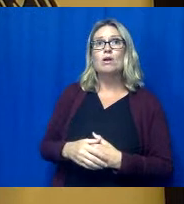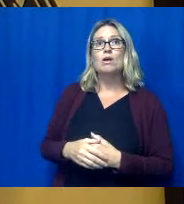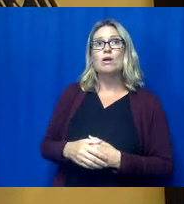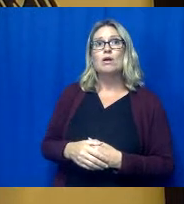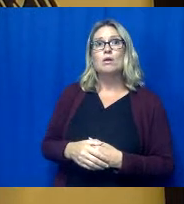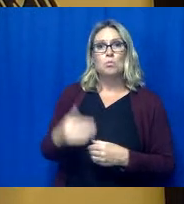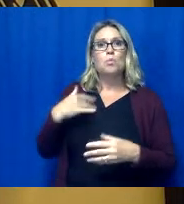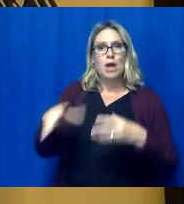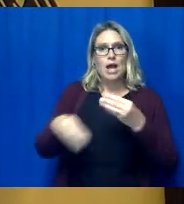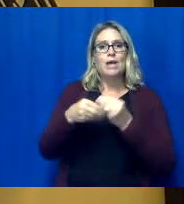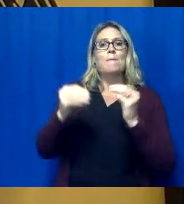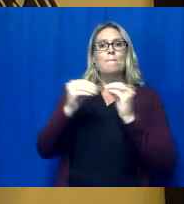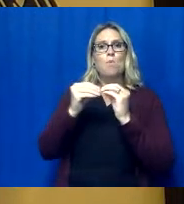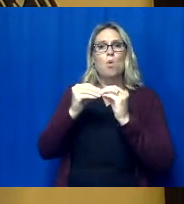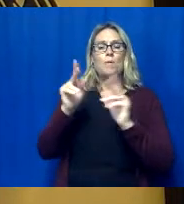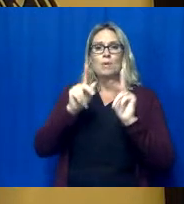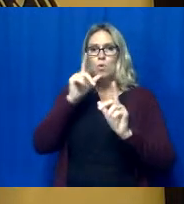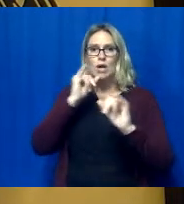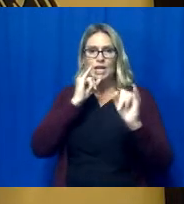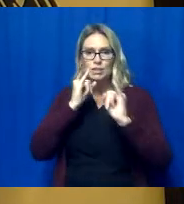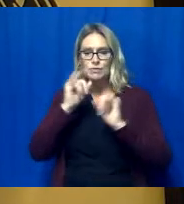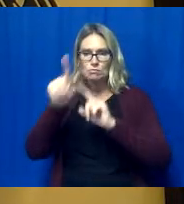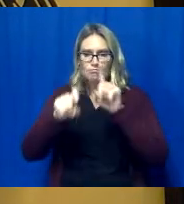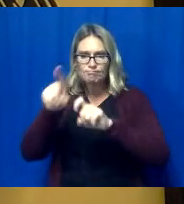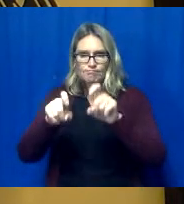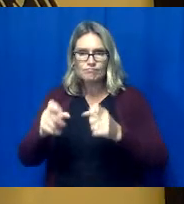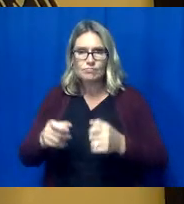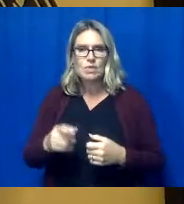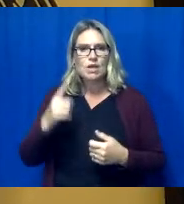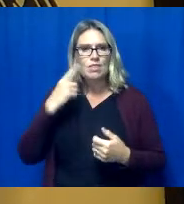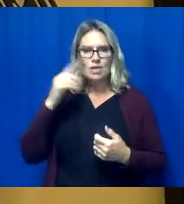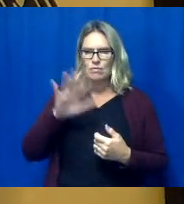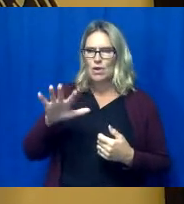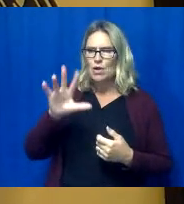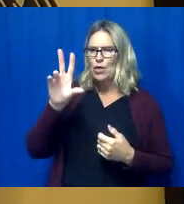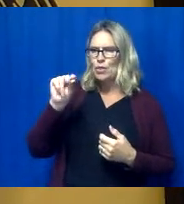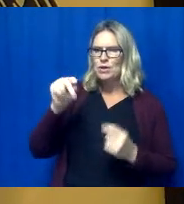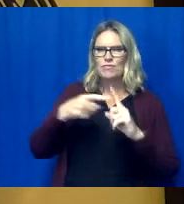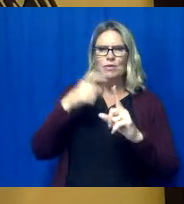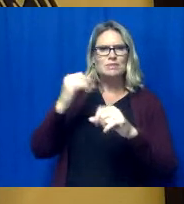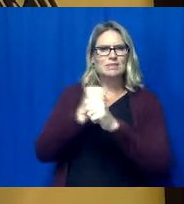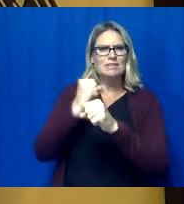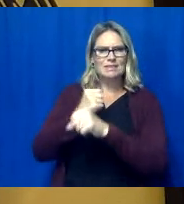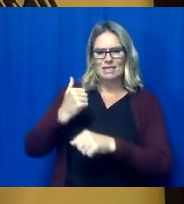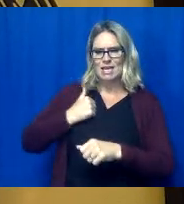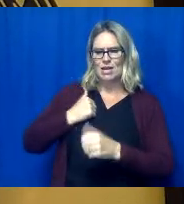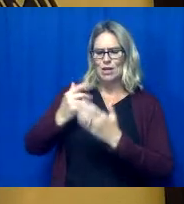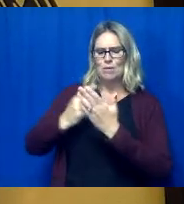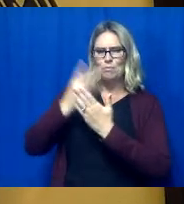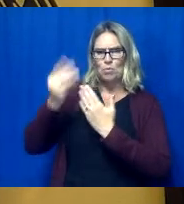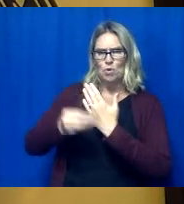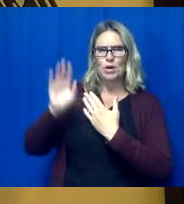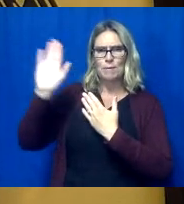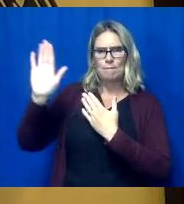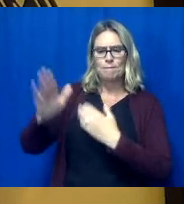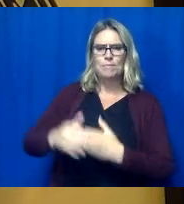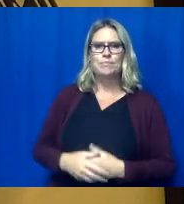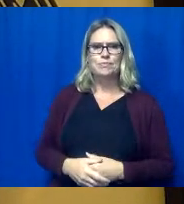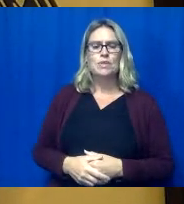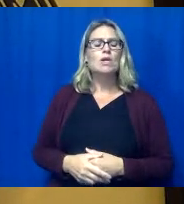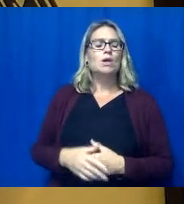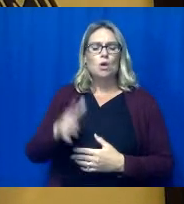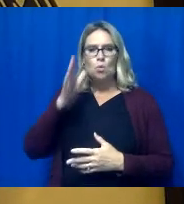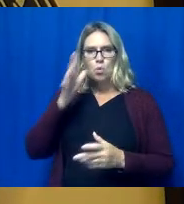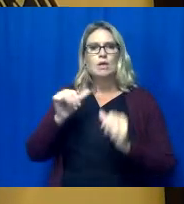more interviewers, including approximately 30, I just mentioned that from the Statistics Canada program. And we will continue to assess